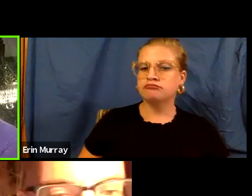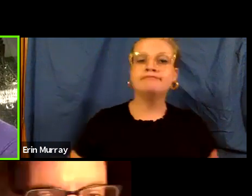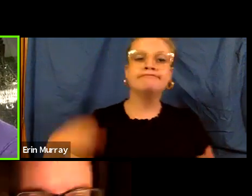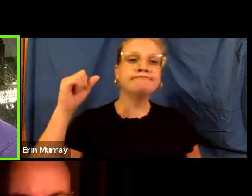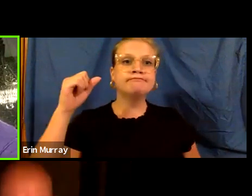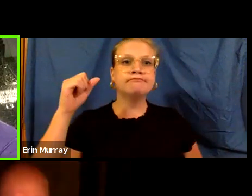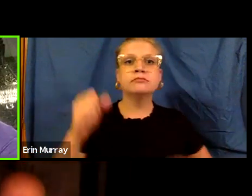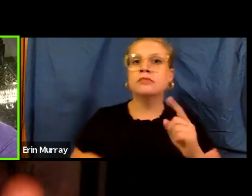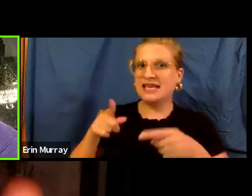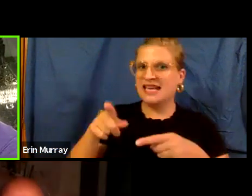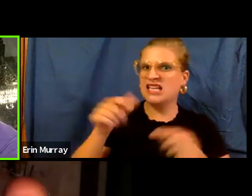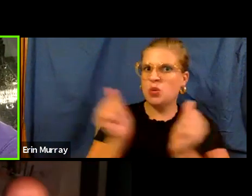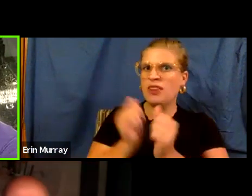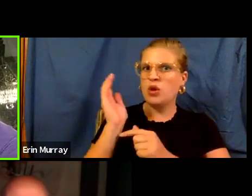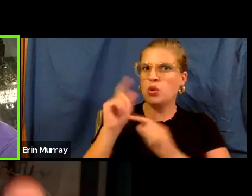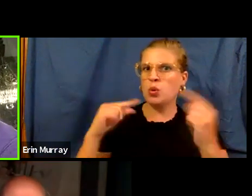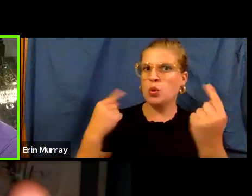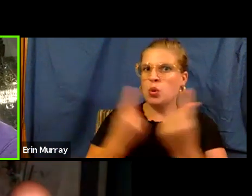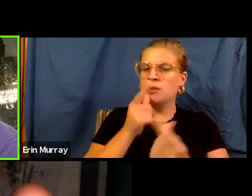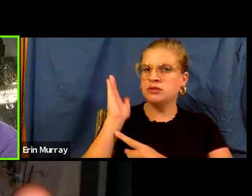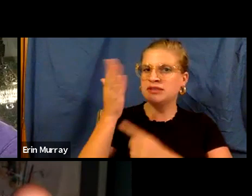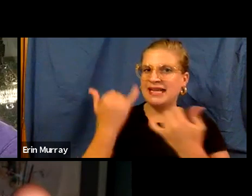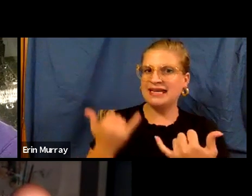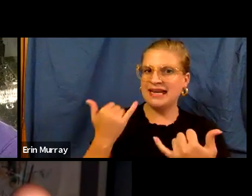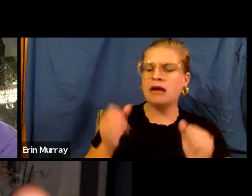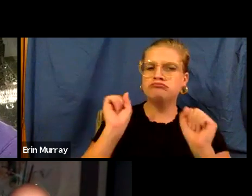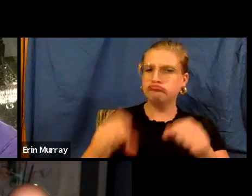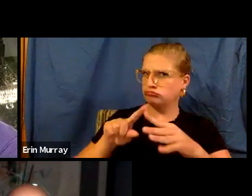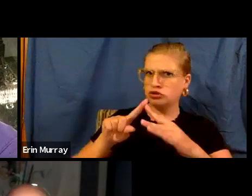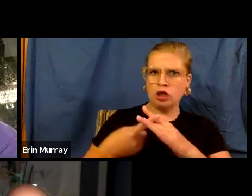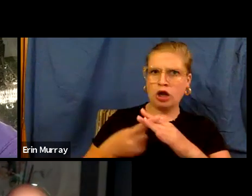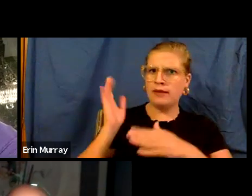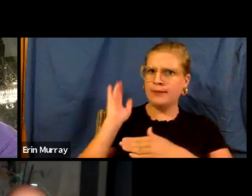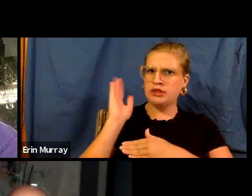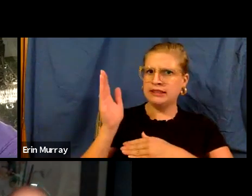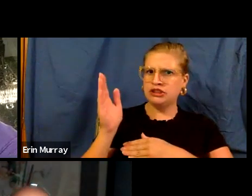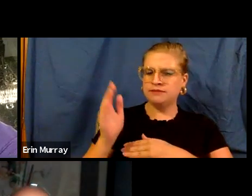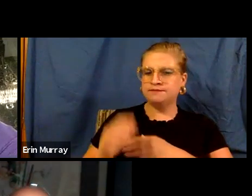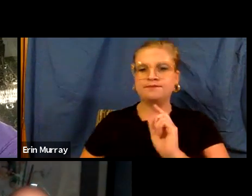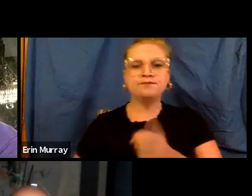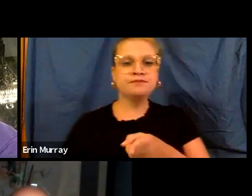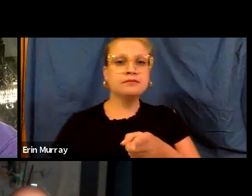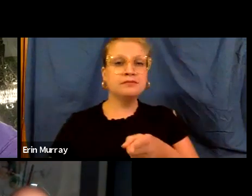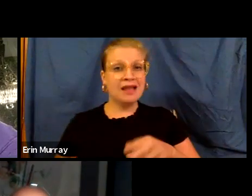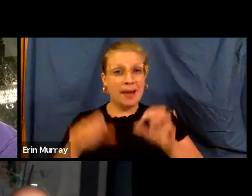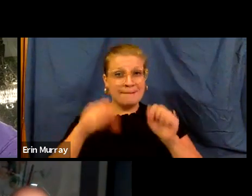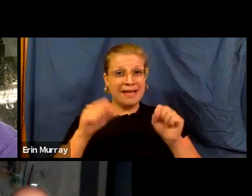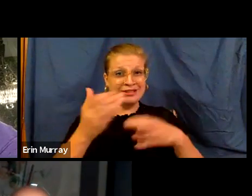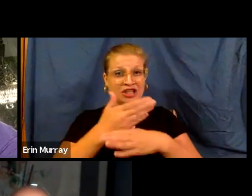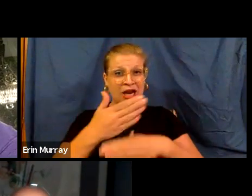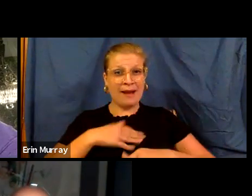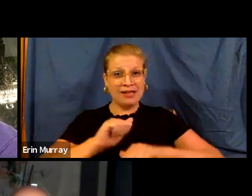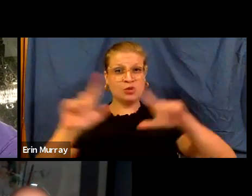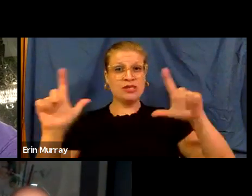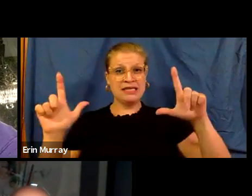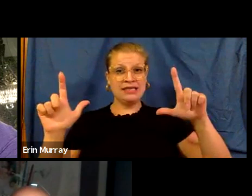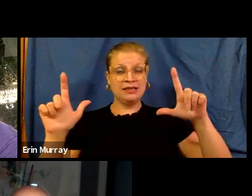He's with this group that's presenting now. Yeah. Yes, yeah. so I'm to start the presentation. Yes. Okay. Is it possible to share my screen?